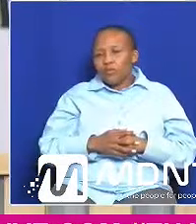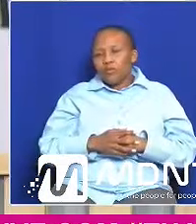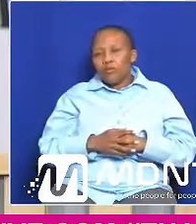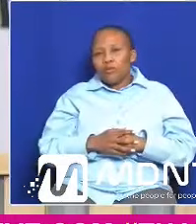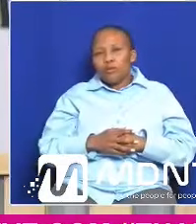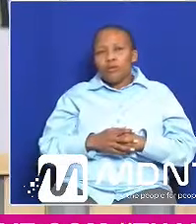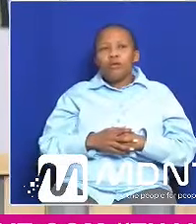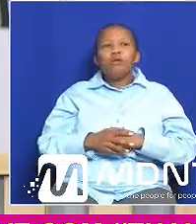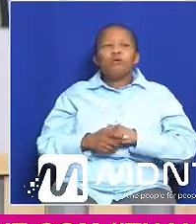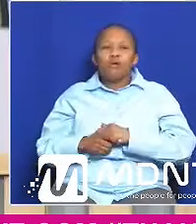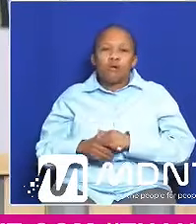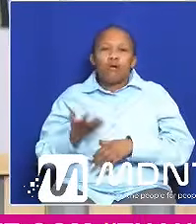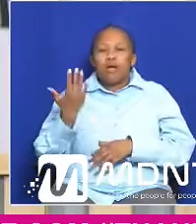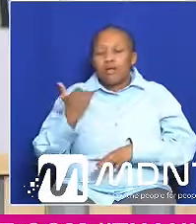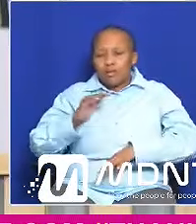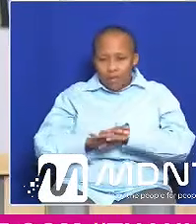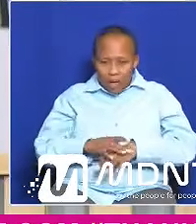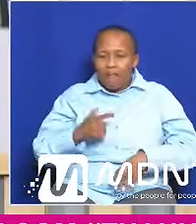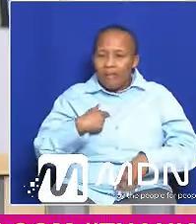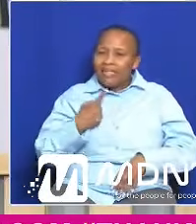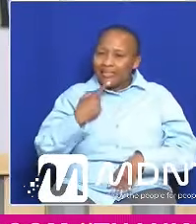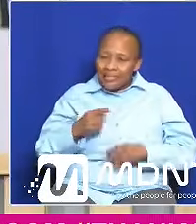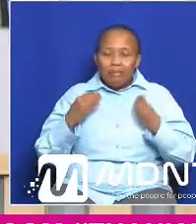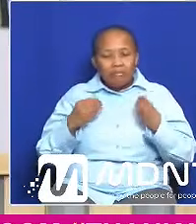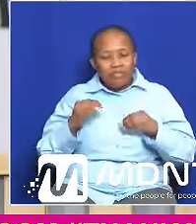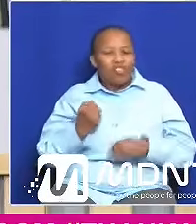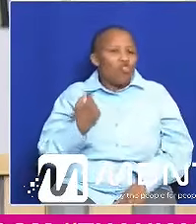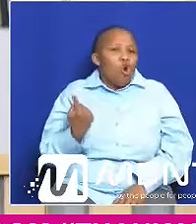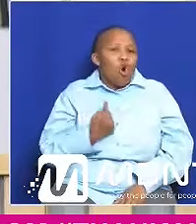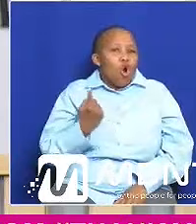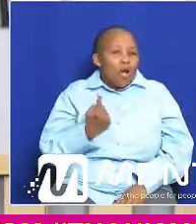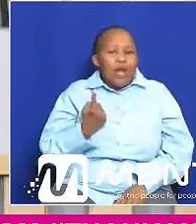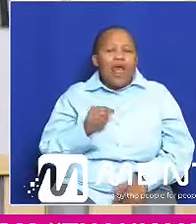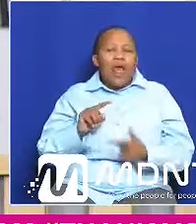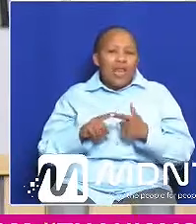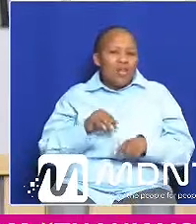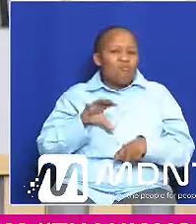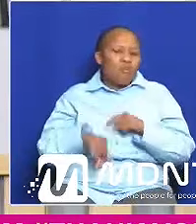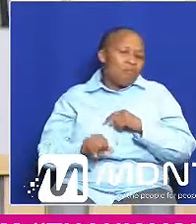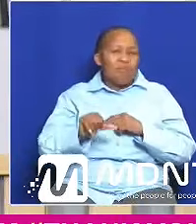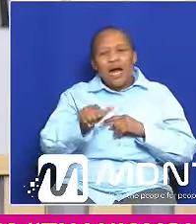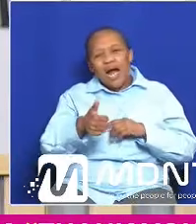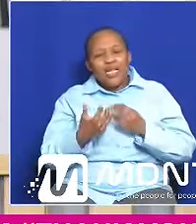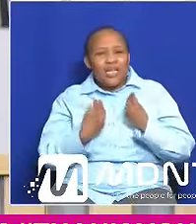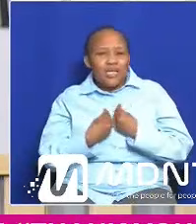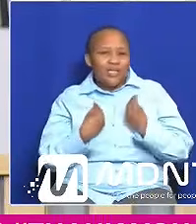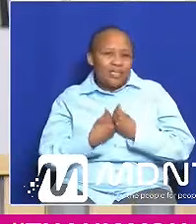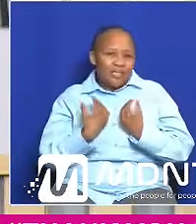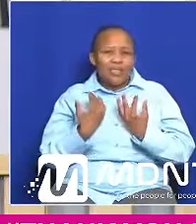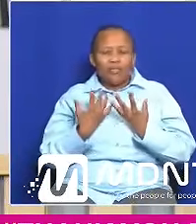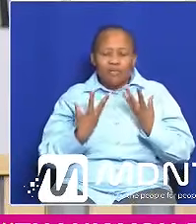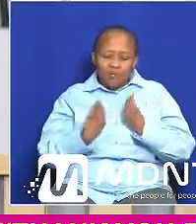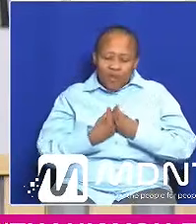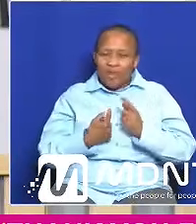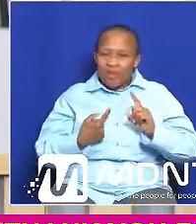confined myself, I said business only, and then find out something else. Like, doing together is not much. Like, maybe